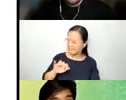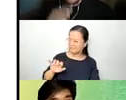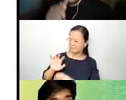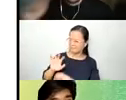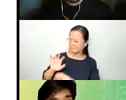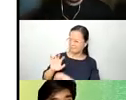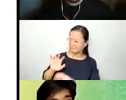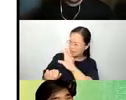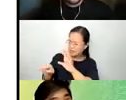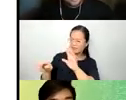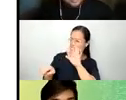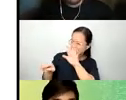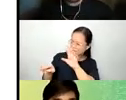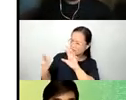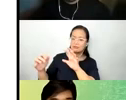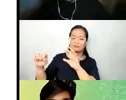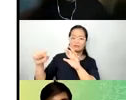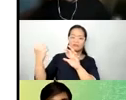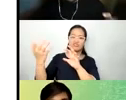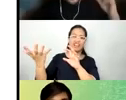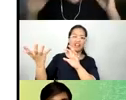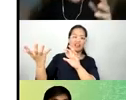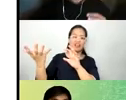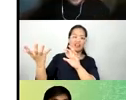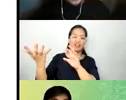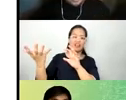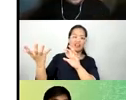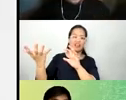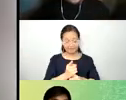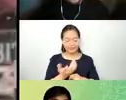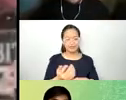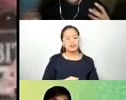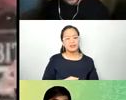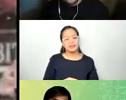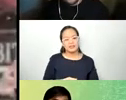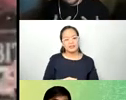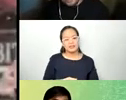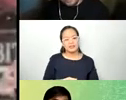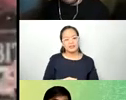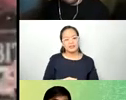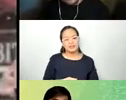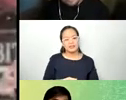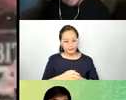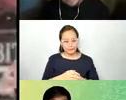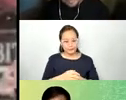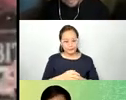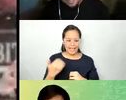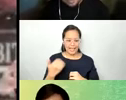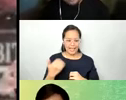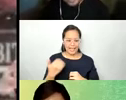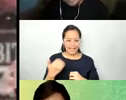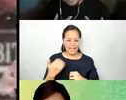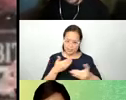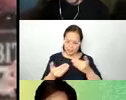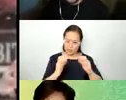Nakamute ako doon. Eh? We are soft-wired for connection and community. We need